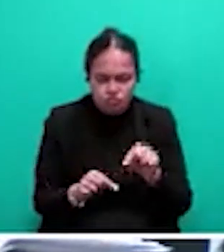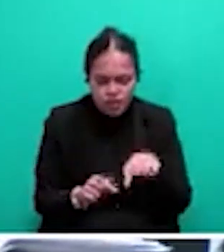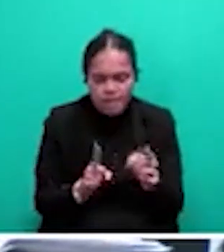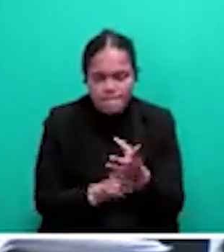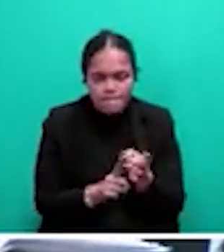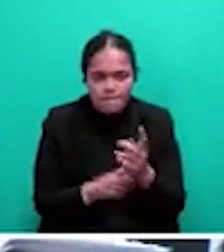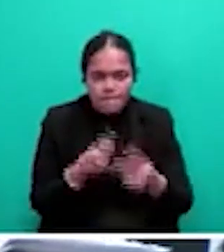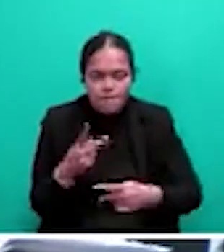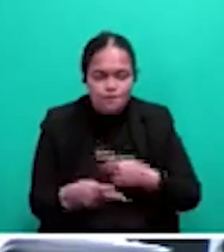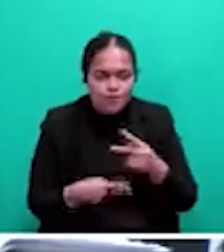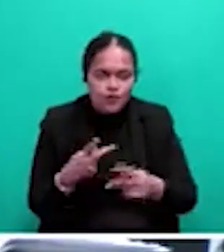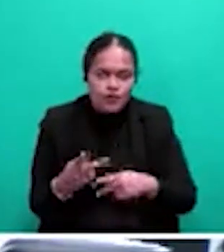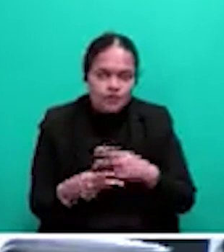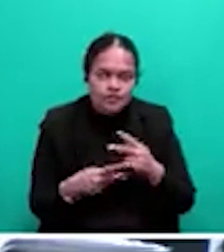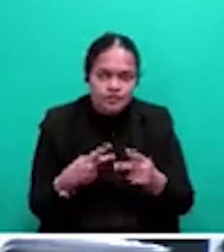process.